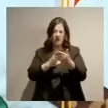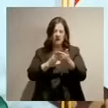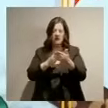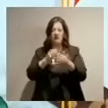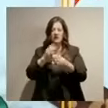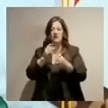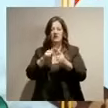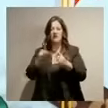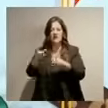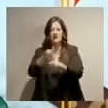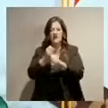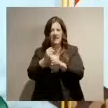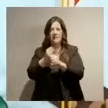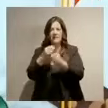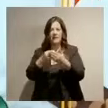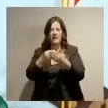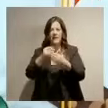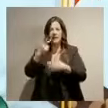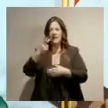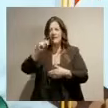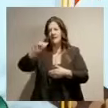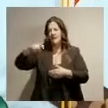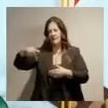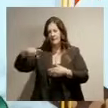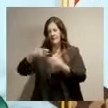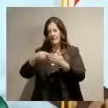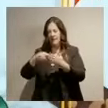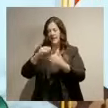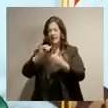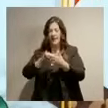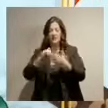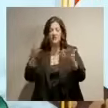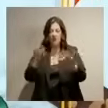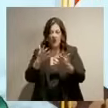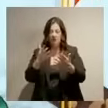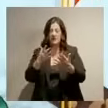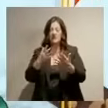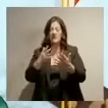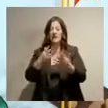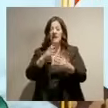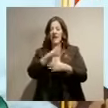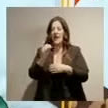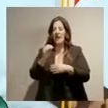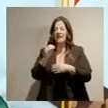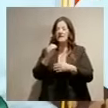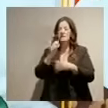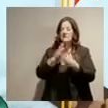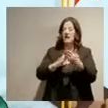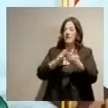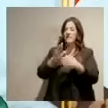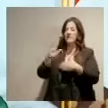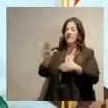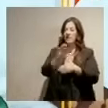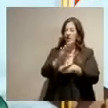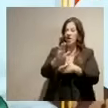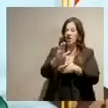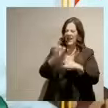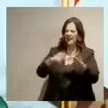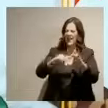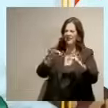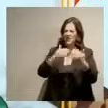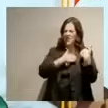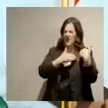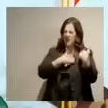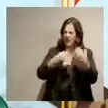money. The fact that I rejected it in many ways is implicit in response to the question. I rejected it for a reason around the issue of lack of